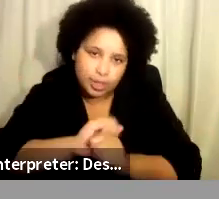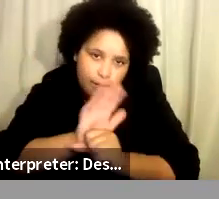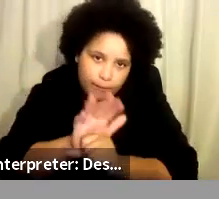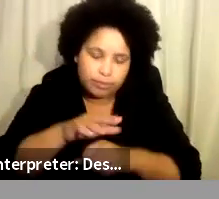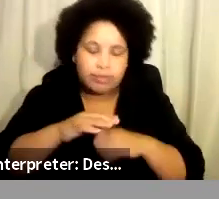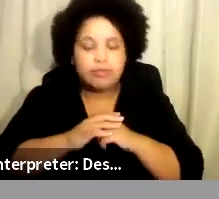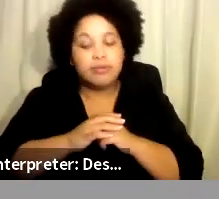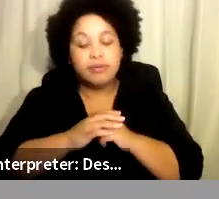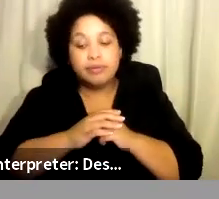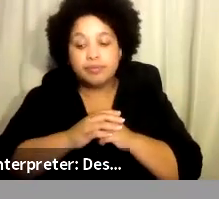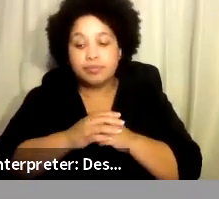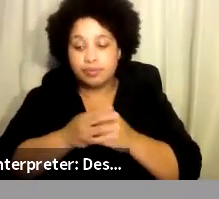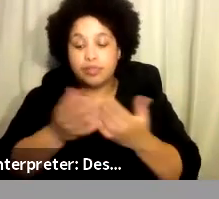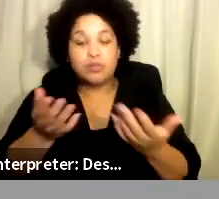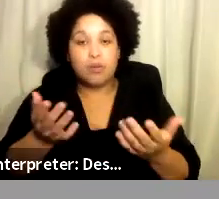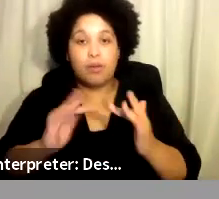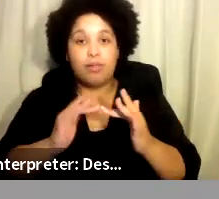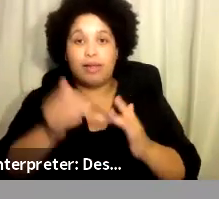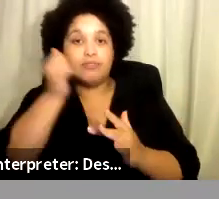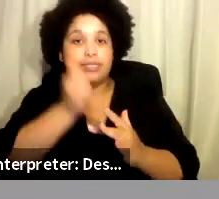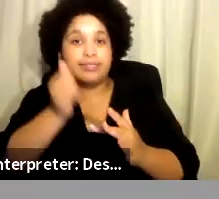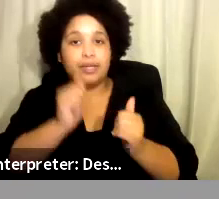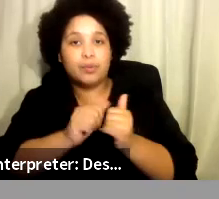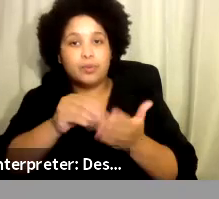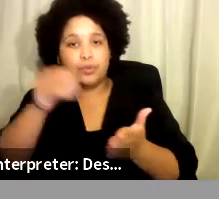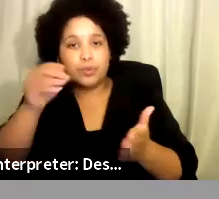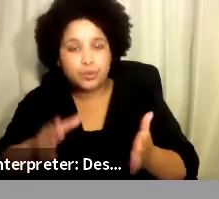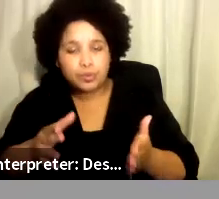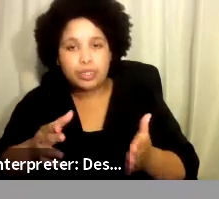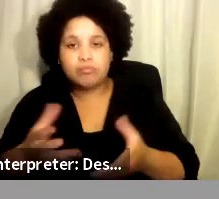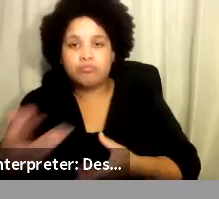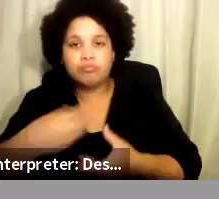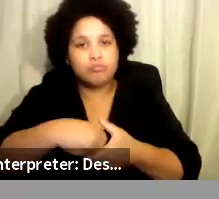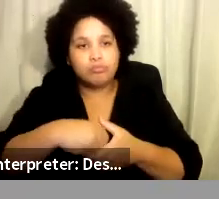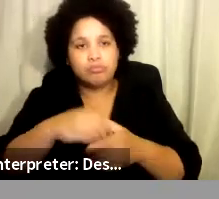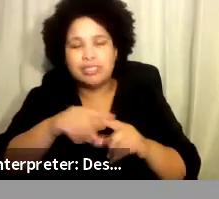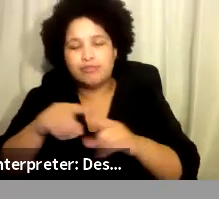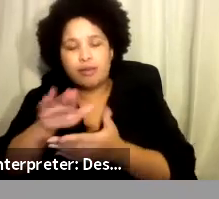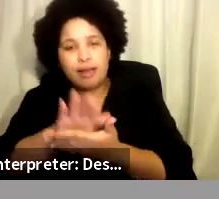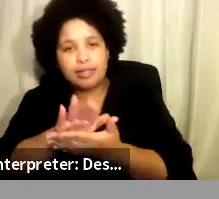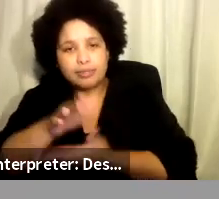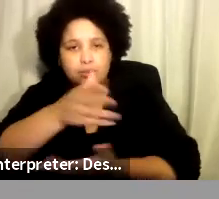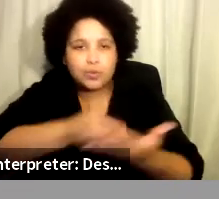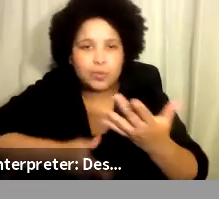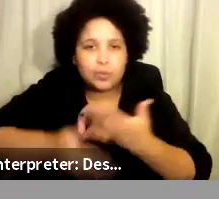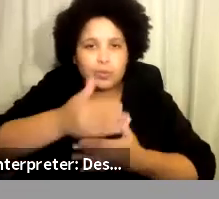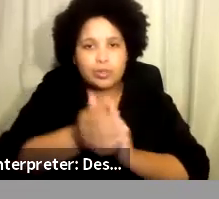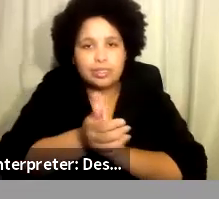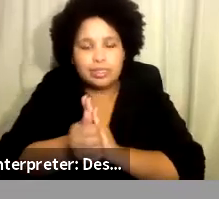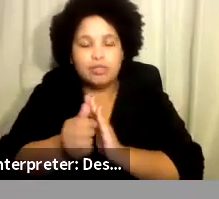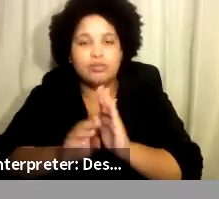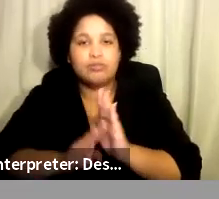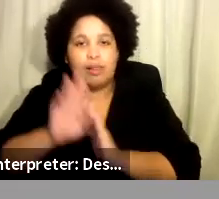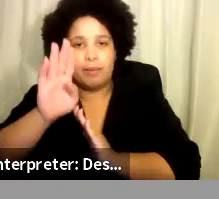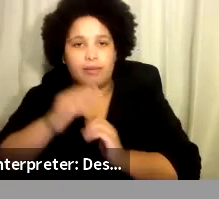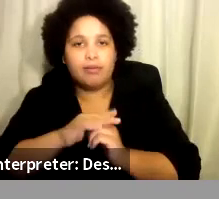are online every single day with our kiddos, engaging them in all sorts of academic and social skills building. And so, yes,